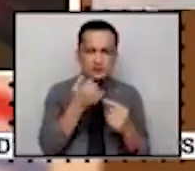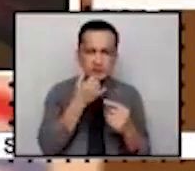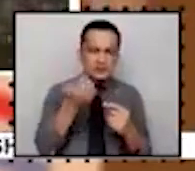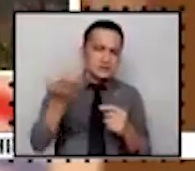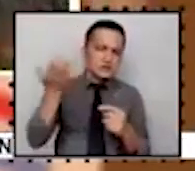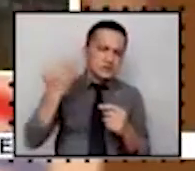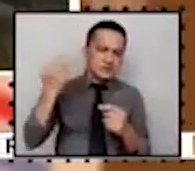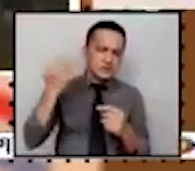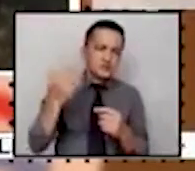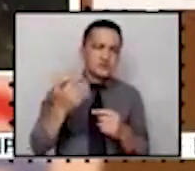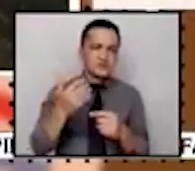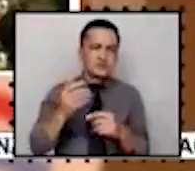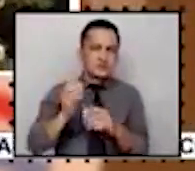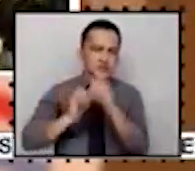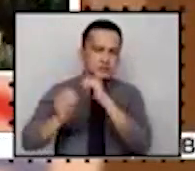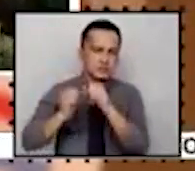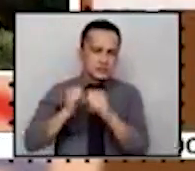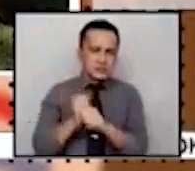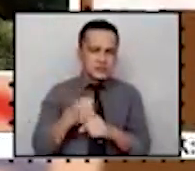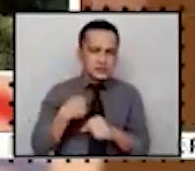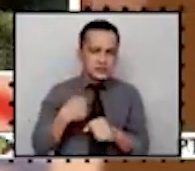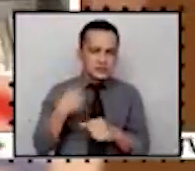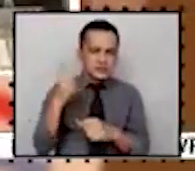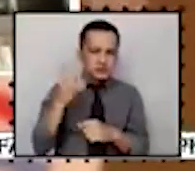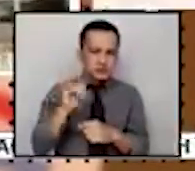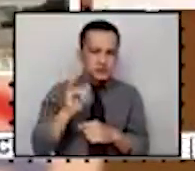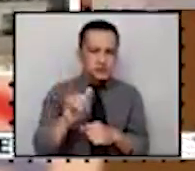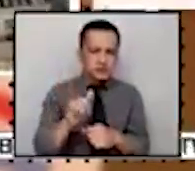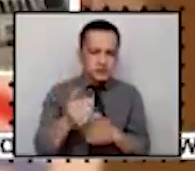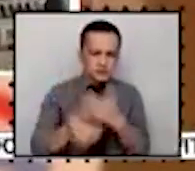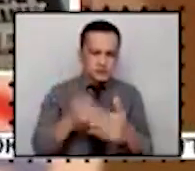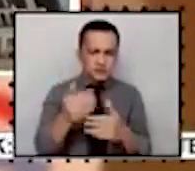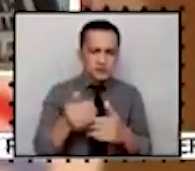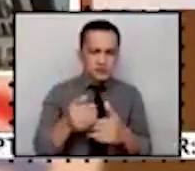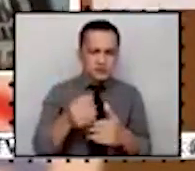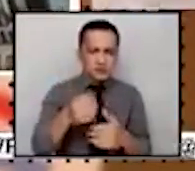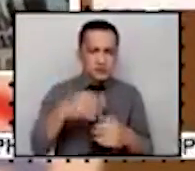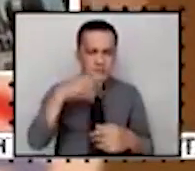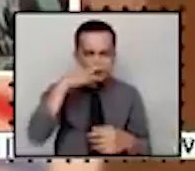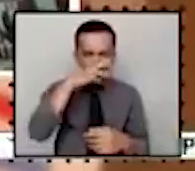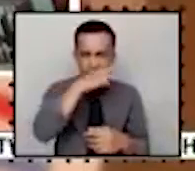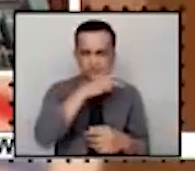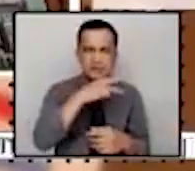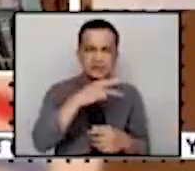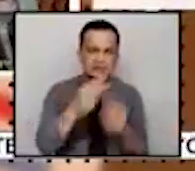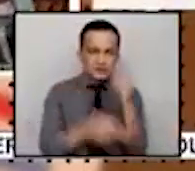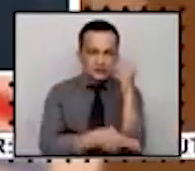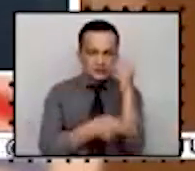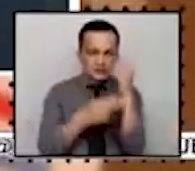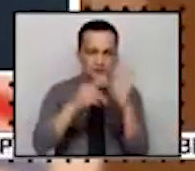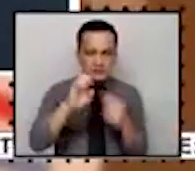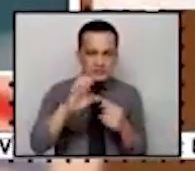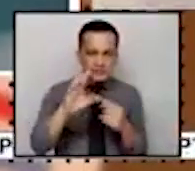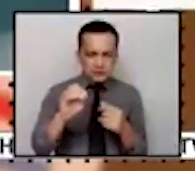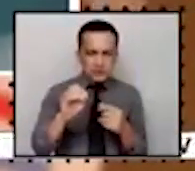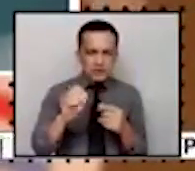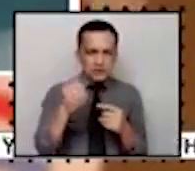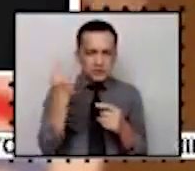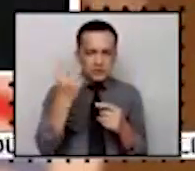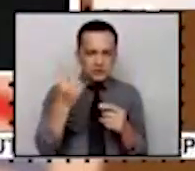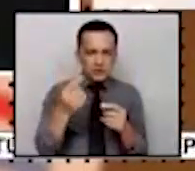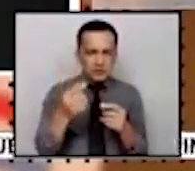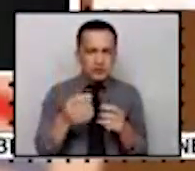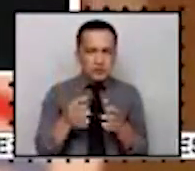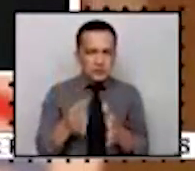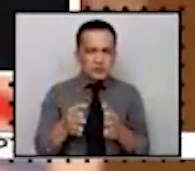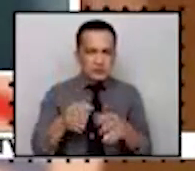was cursed to spend all eternity running this strange hotel, bilang CEO, and the only way to break the curse is